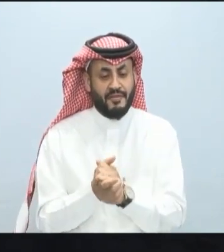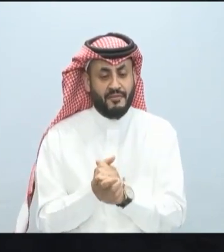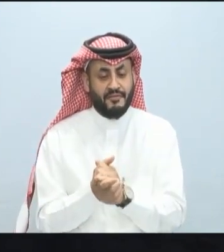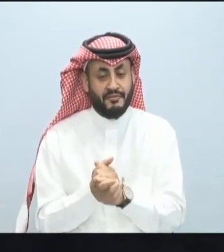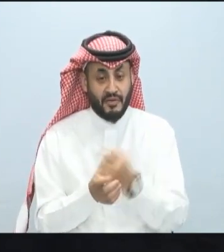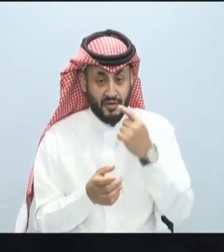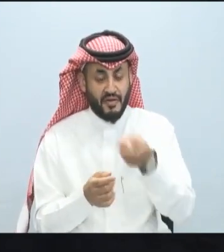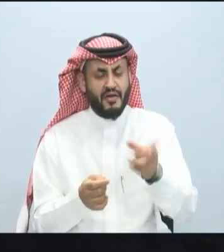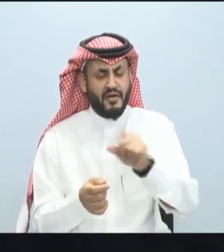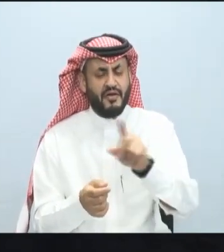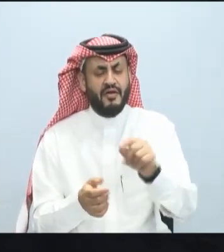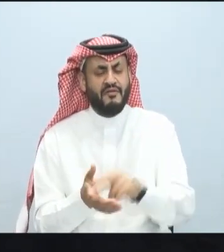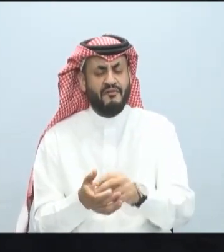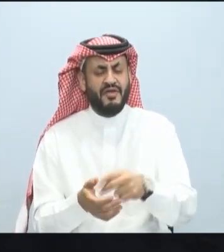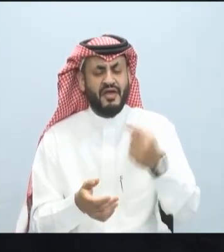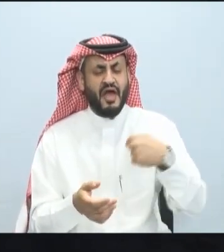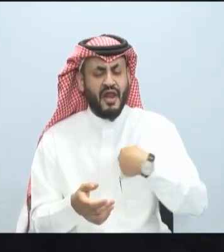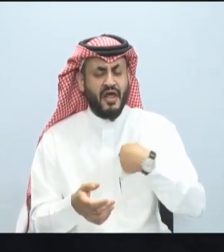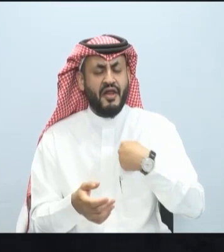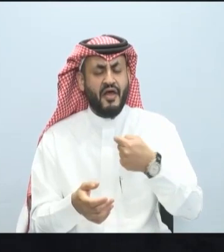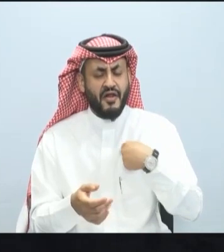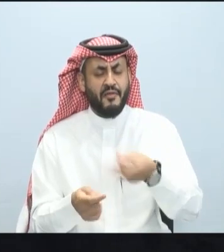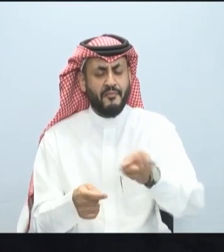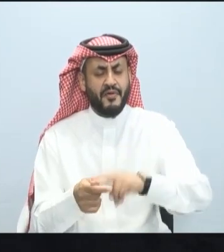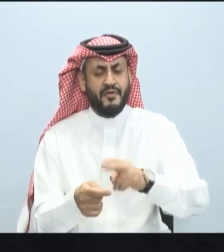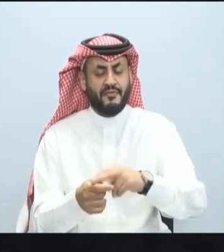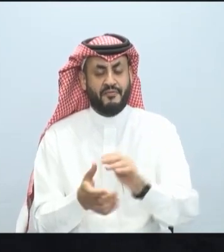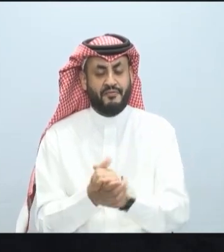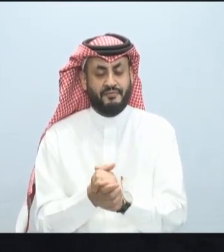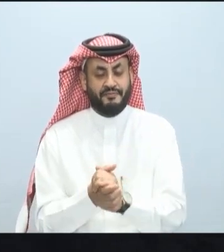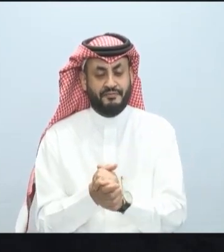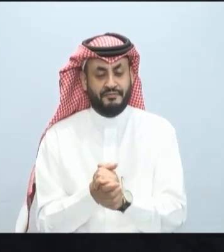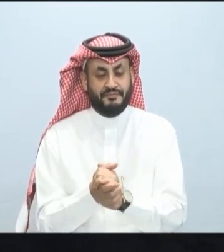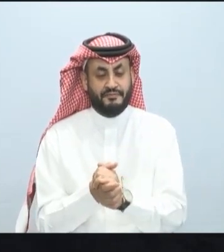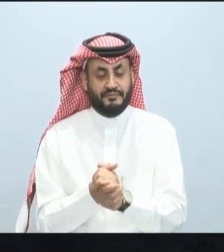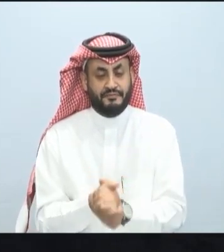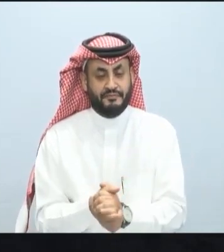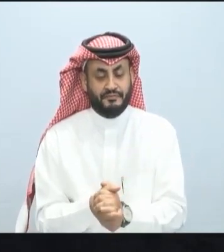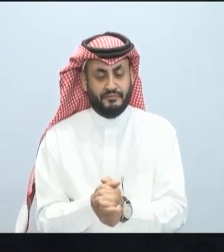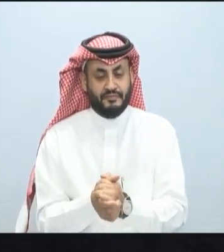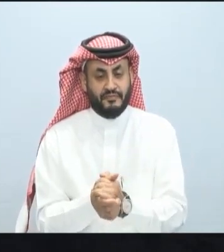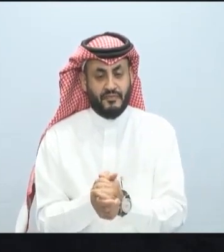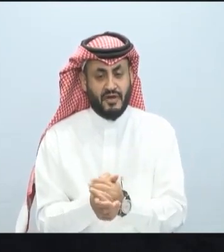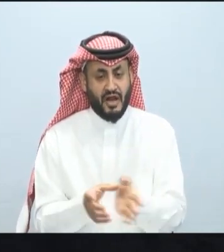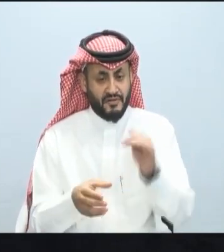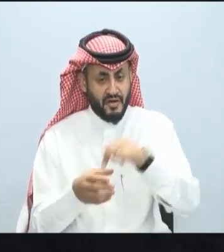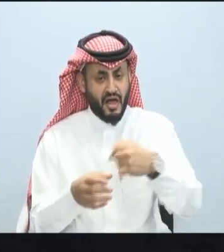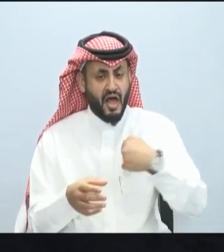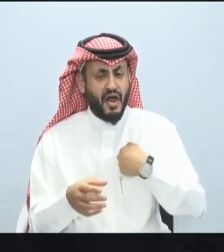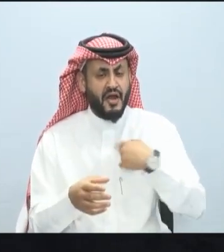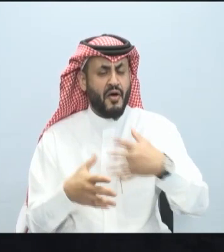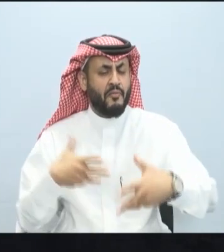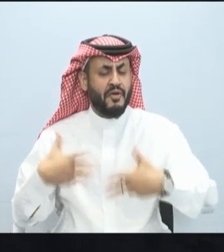touch, and I am talking about something that I am interested in personally. So first of all, in the first part, I